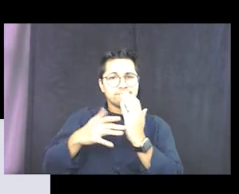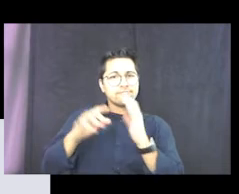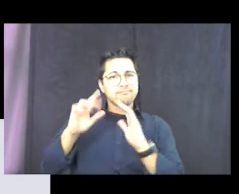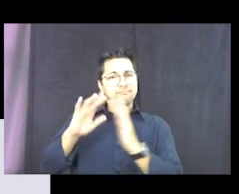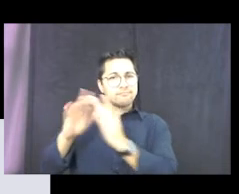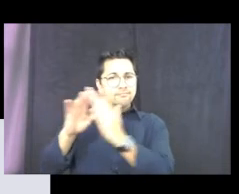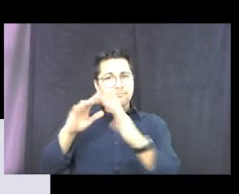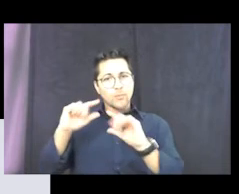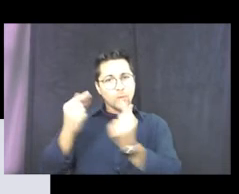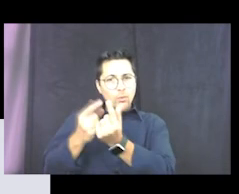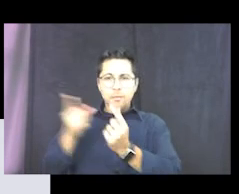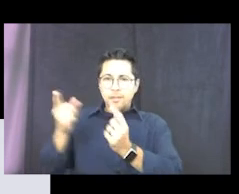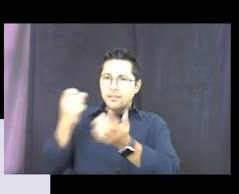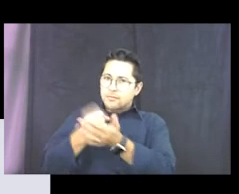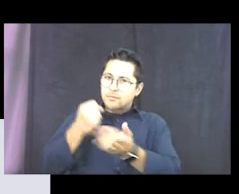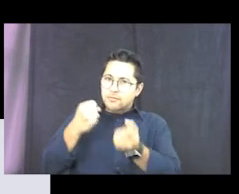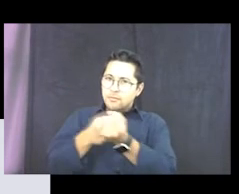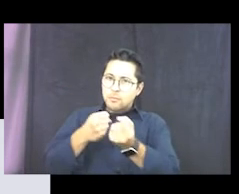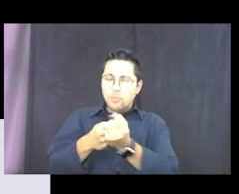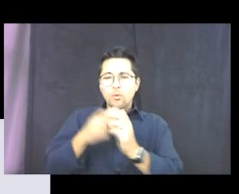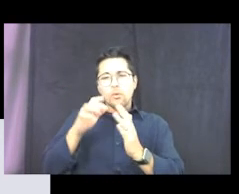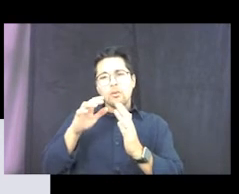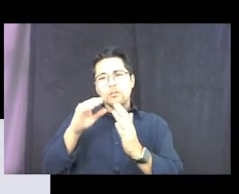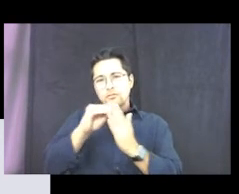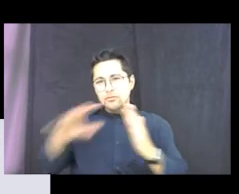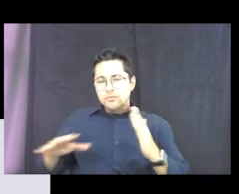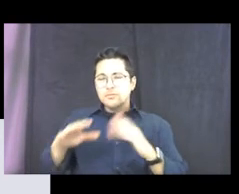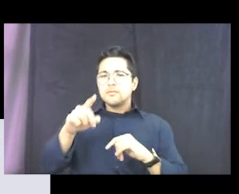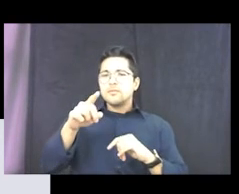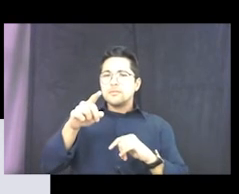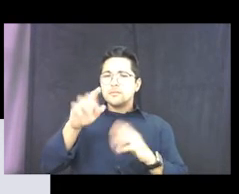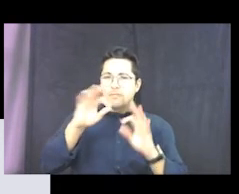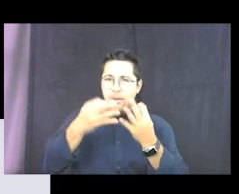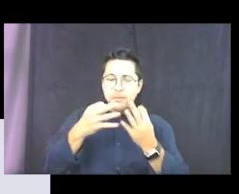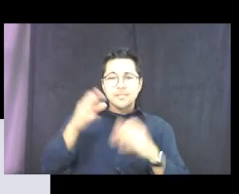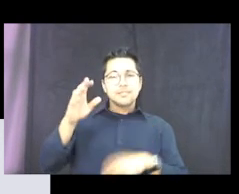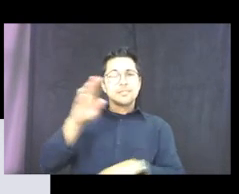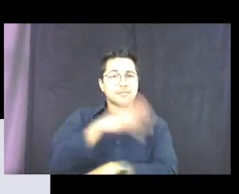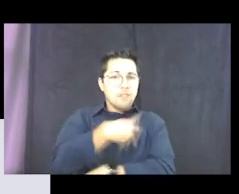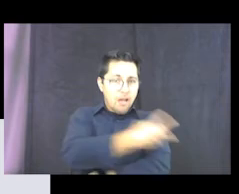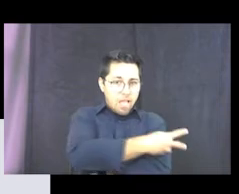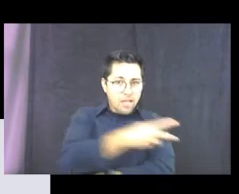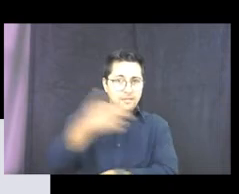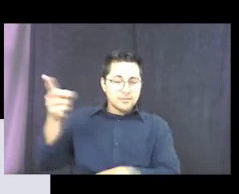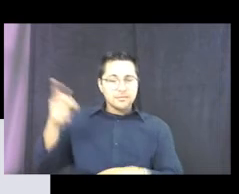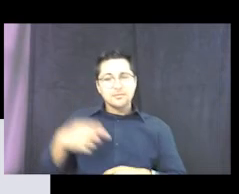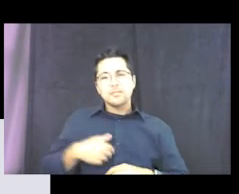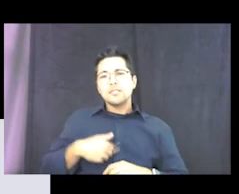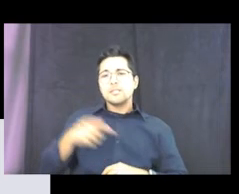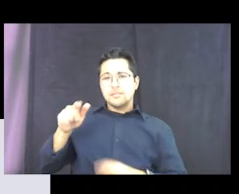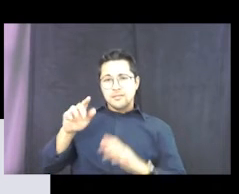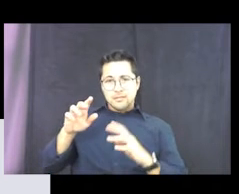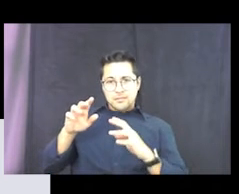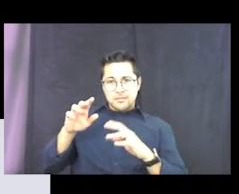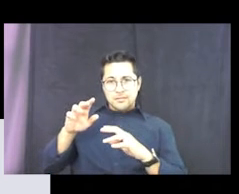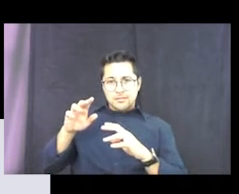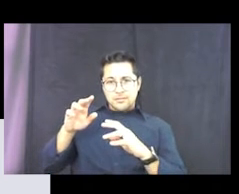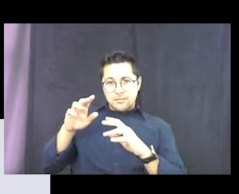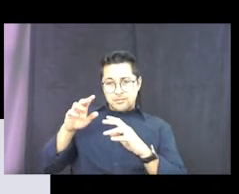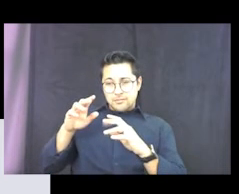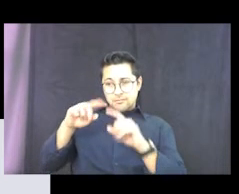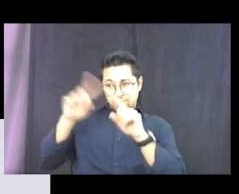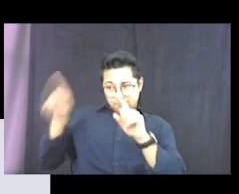that supports students, families, and schools in Scotland out of the University of Edinburgh. This wheel was recently updated